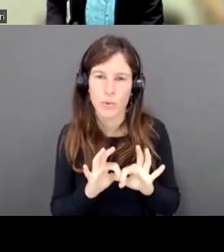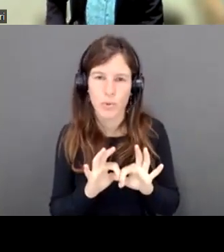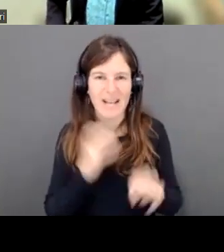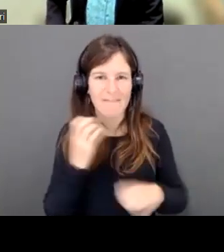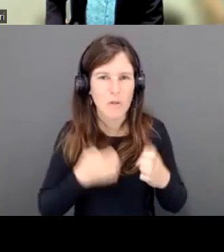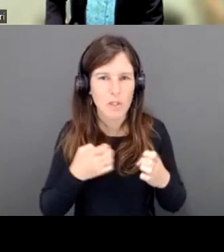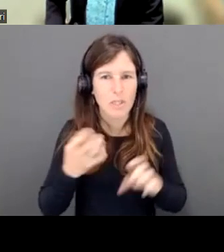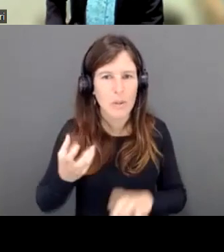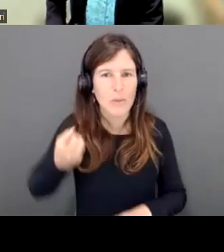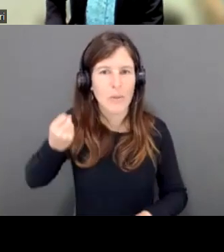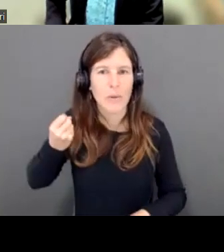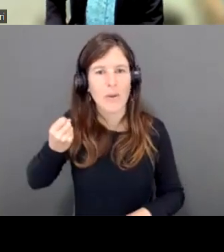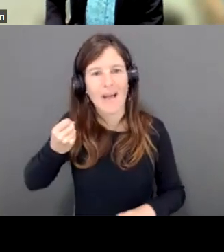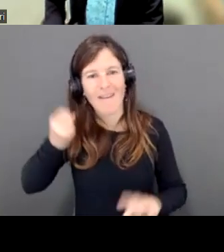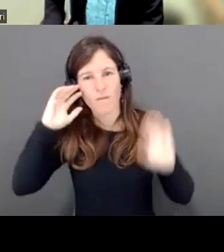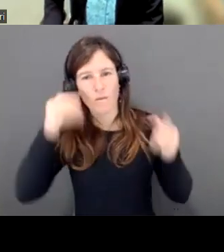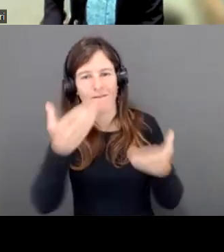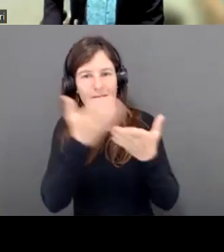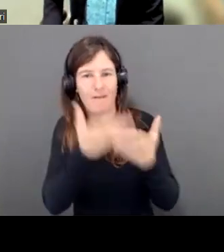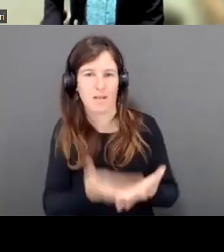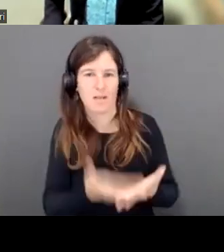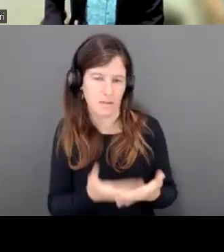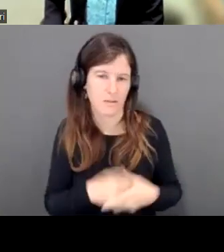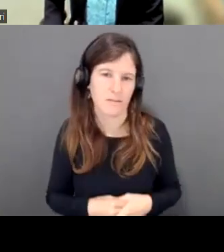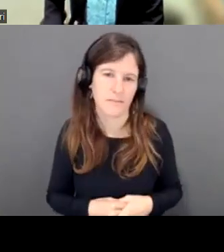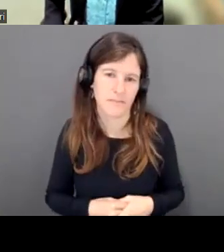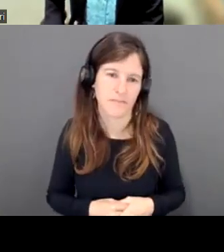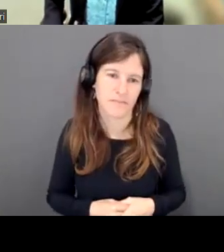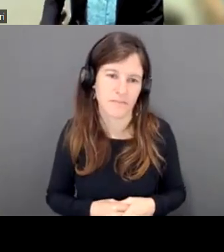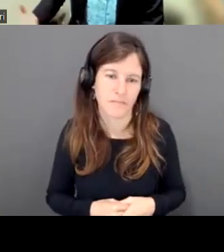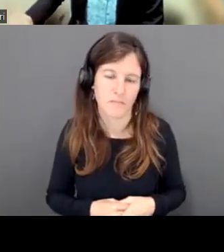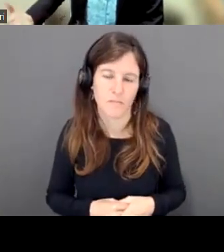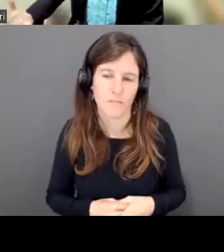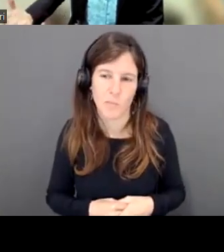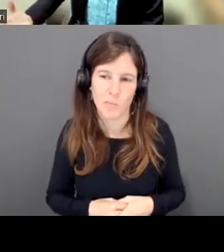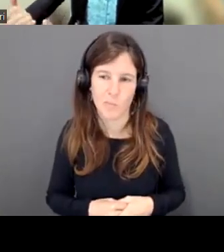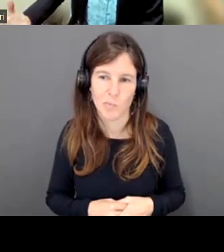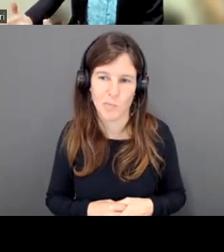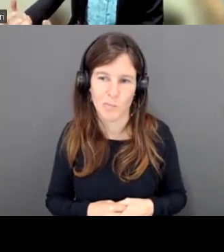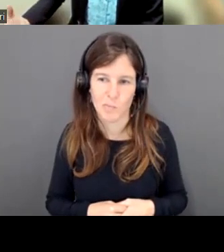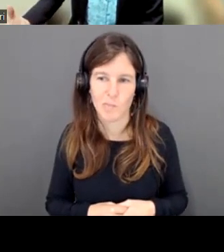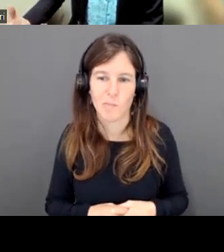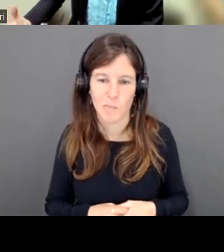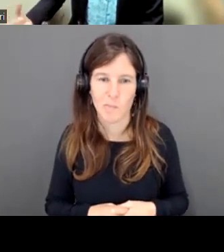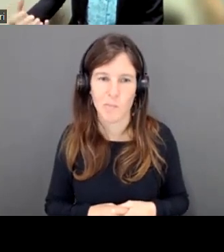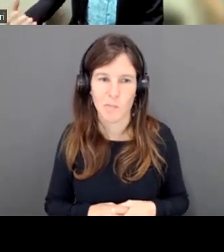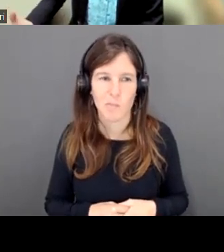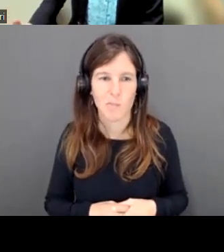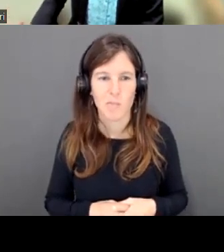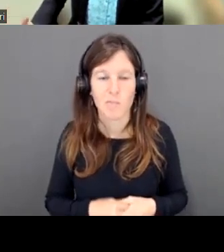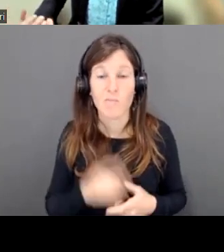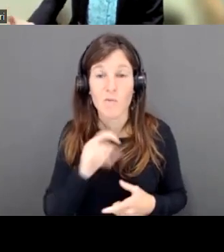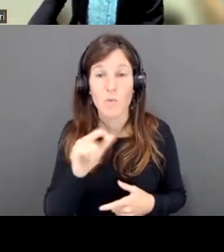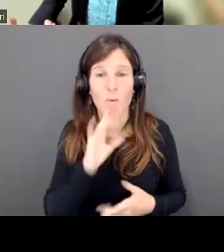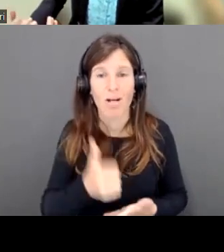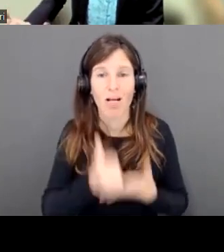helpful to look at facts of a case. And it really is there to help assist on deciding